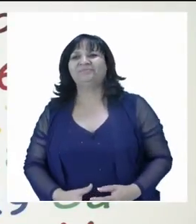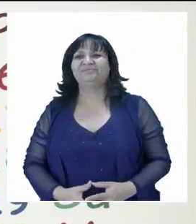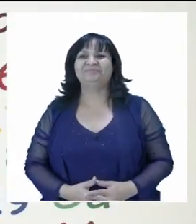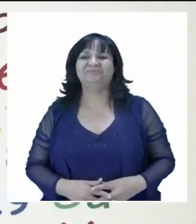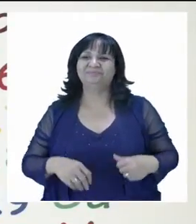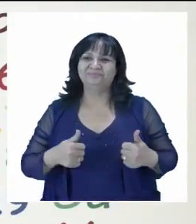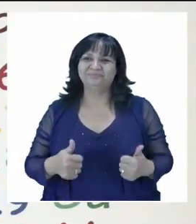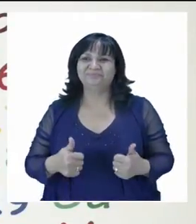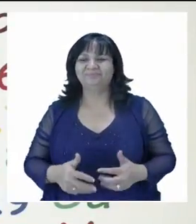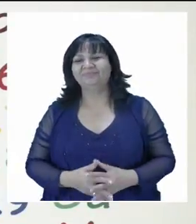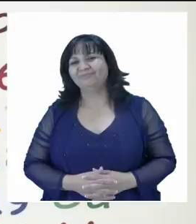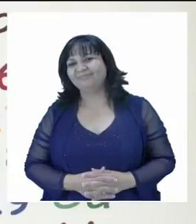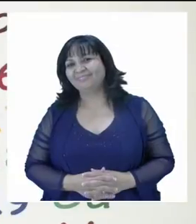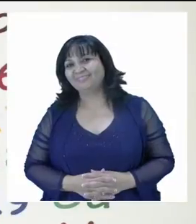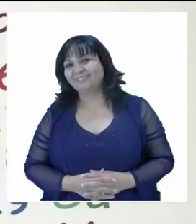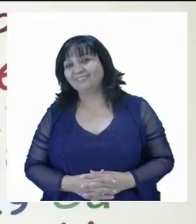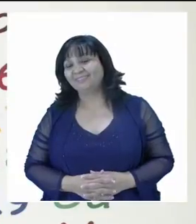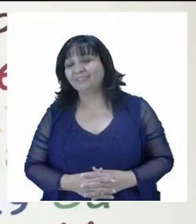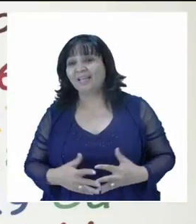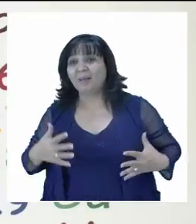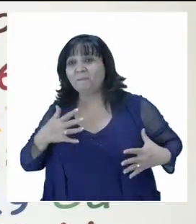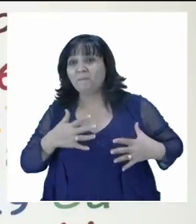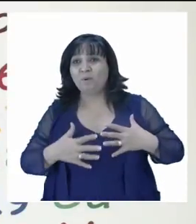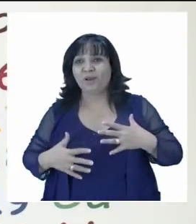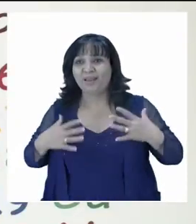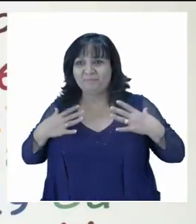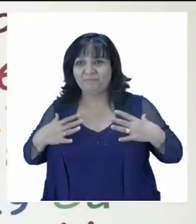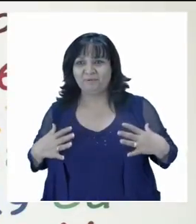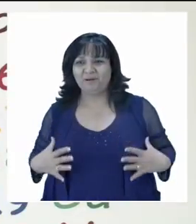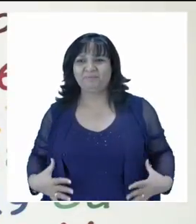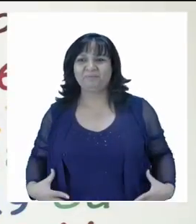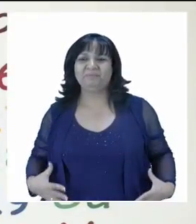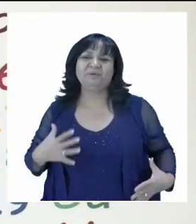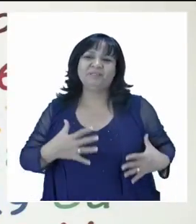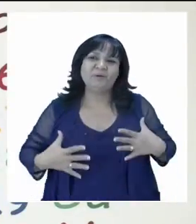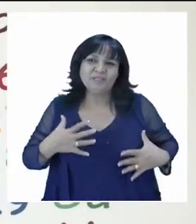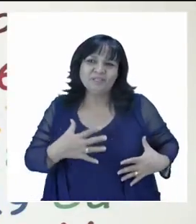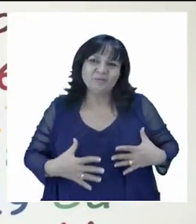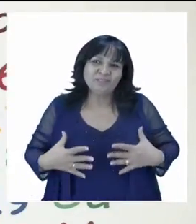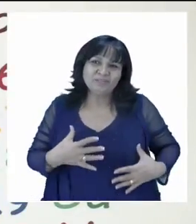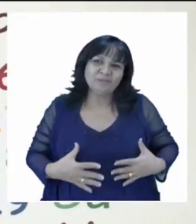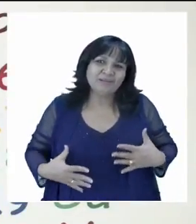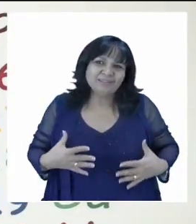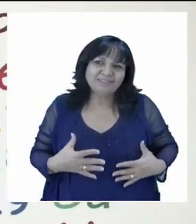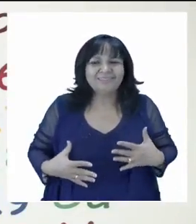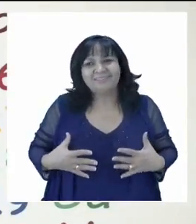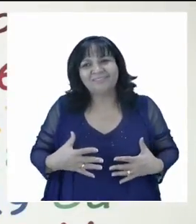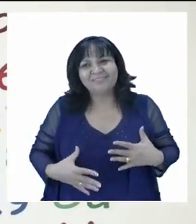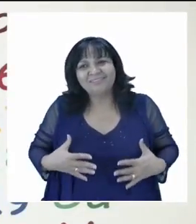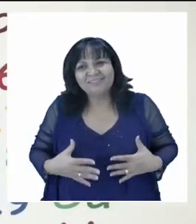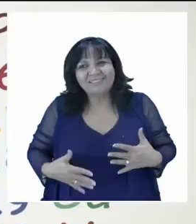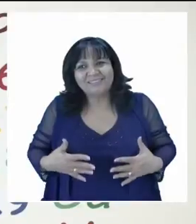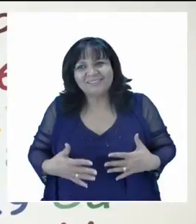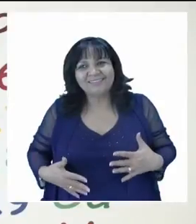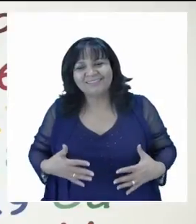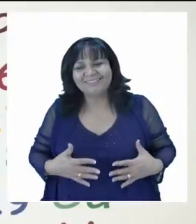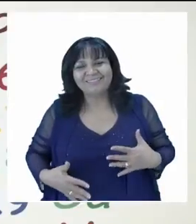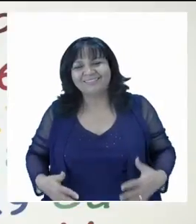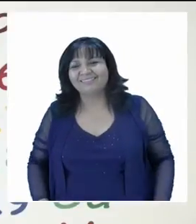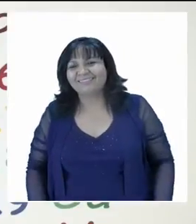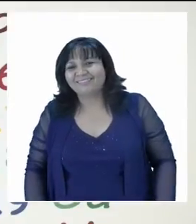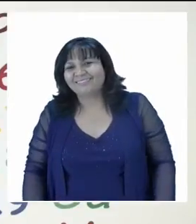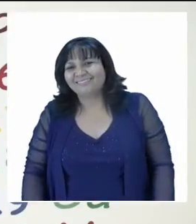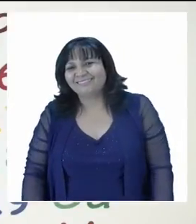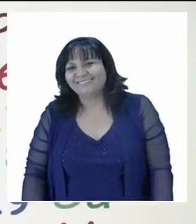Good. Now we do our body. Wash, wash, wash, wash, wash, wash, wash, wash, wash,